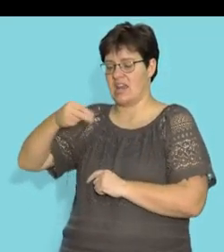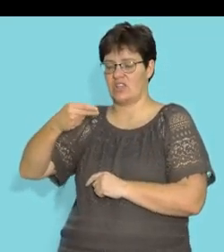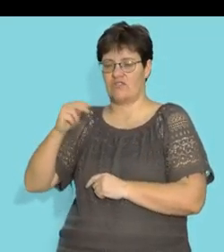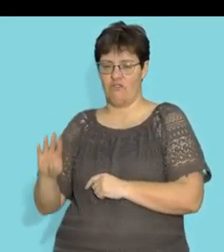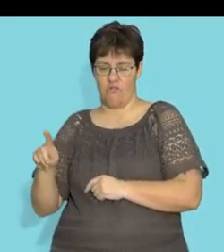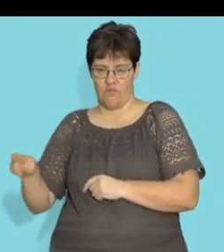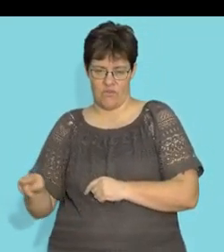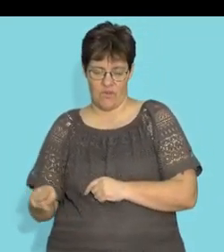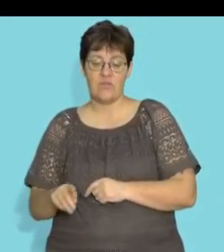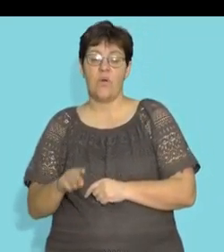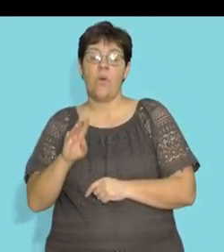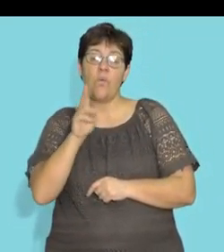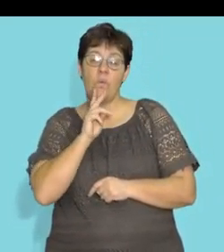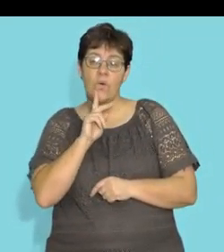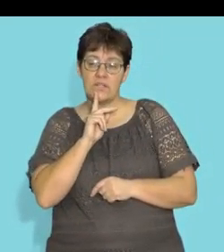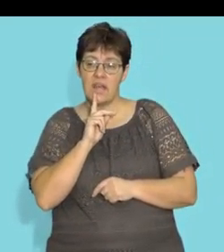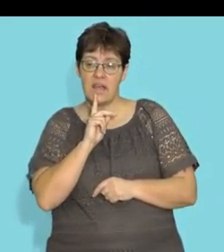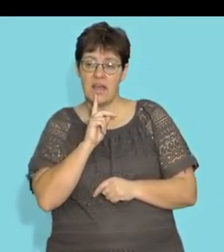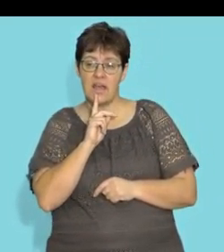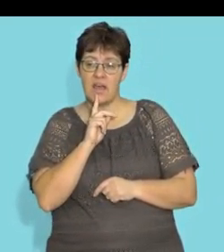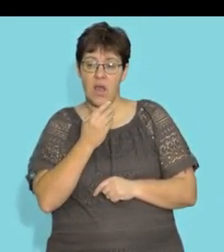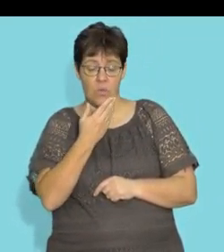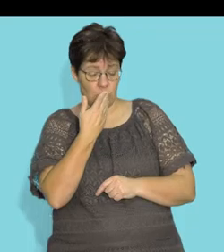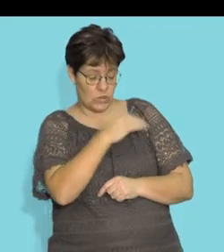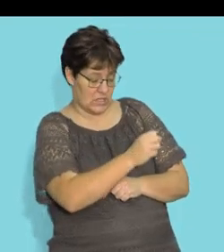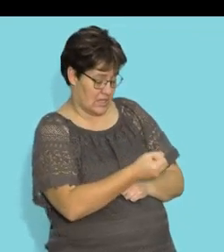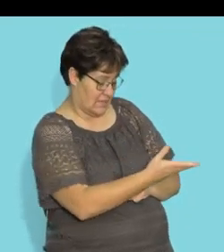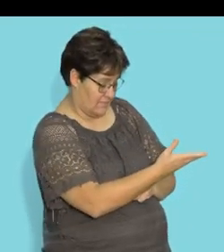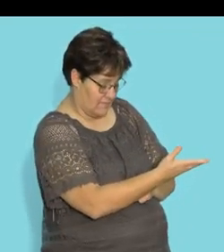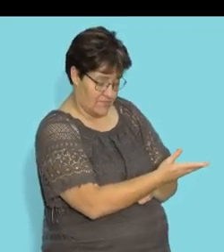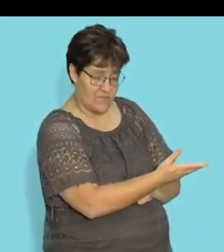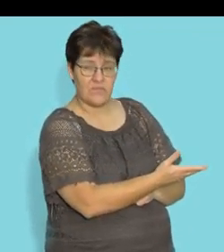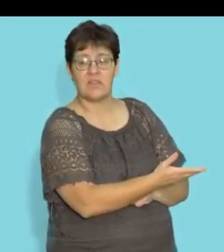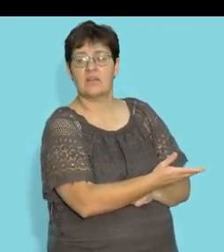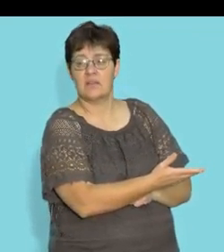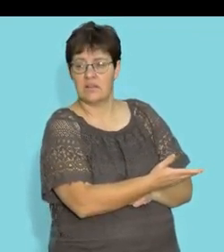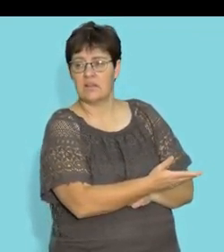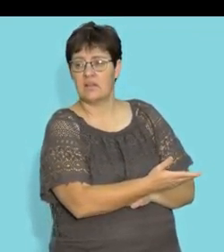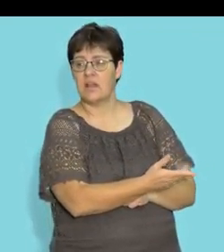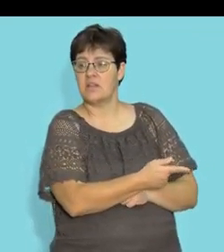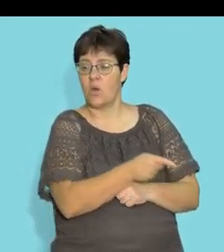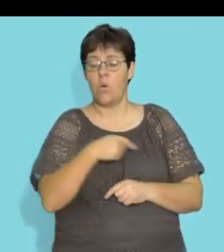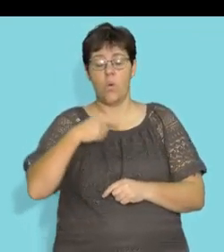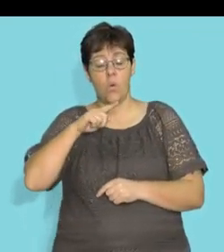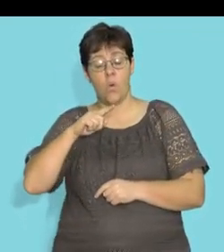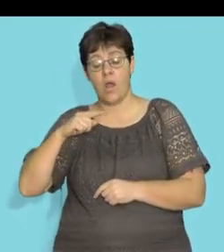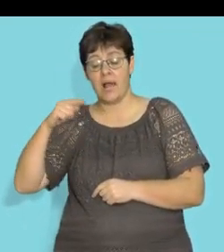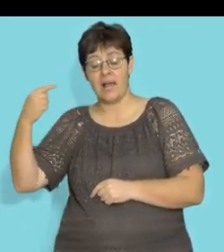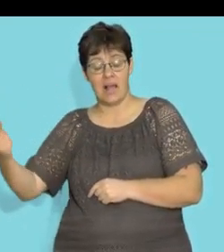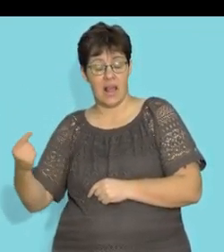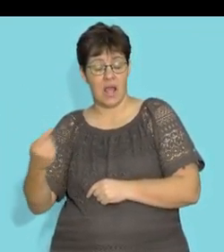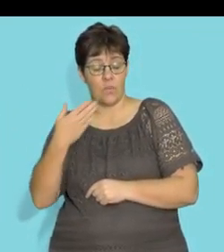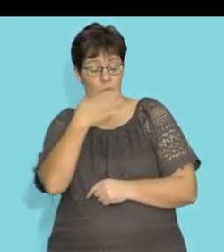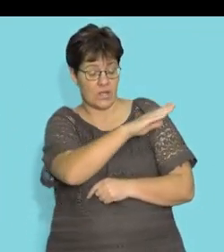once again, ammonium will then now, because it's a base, it will accept the